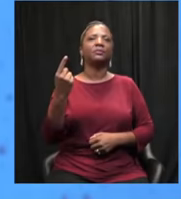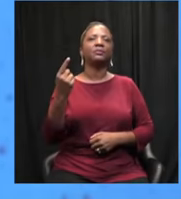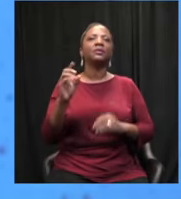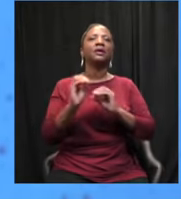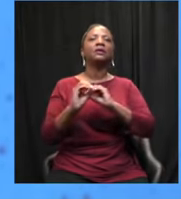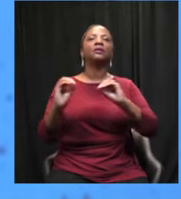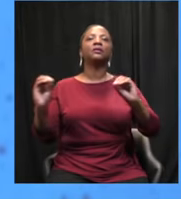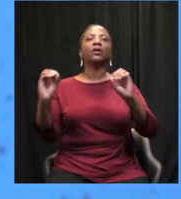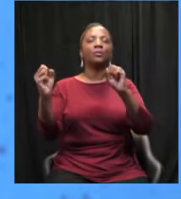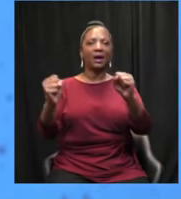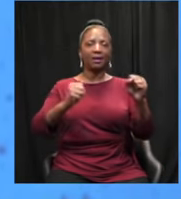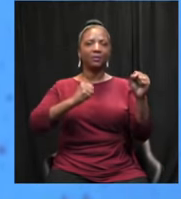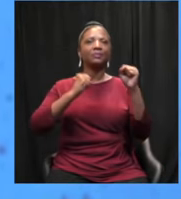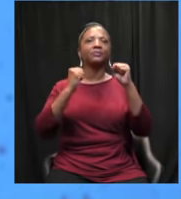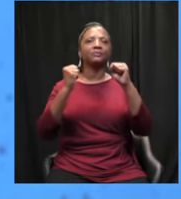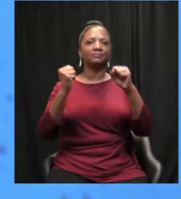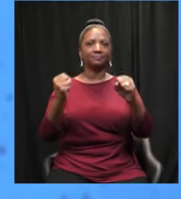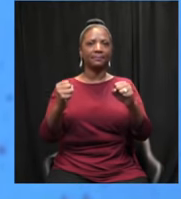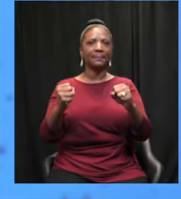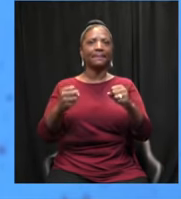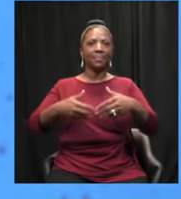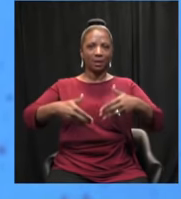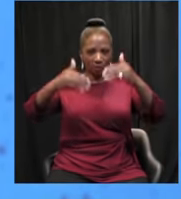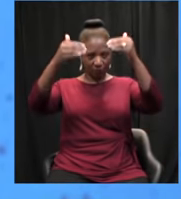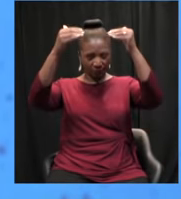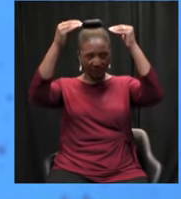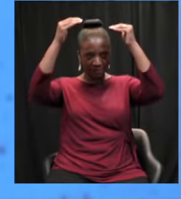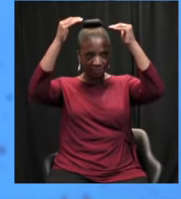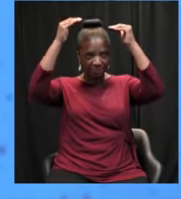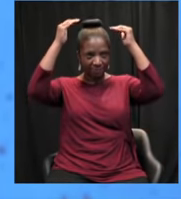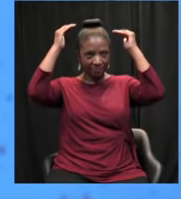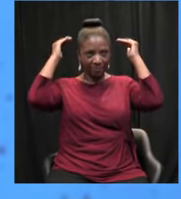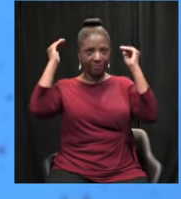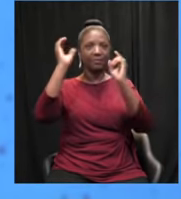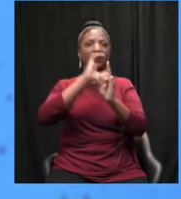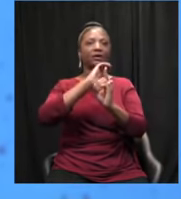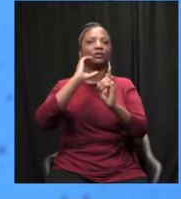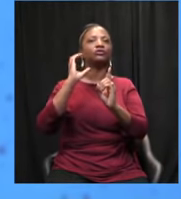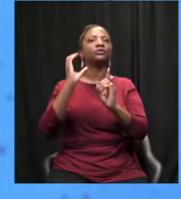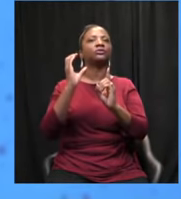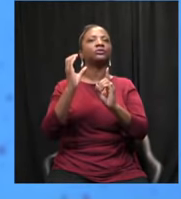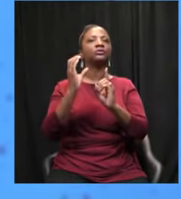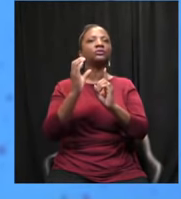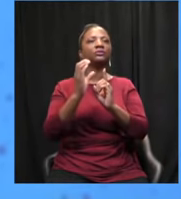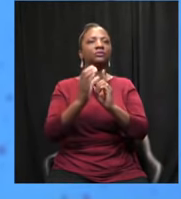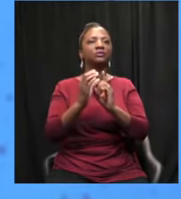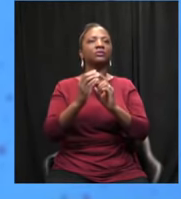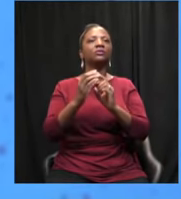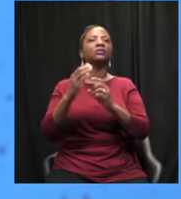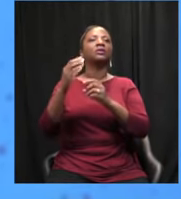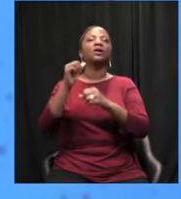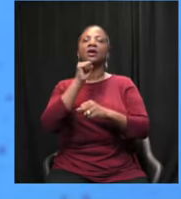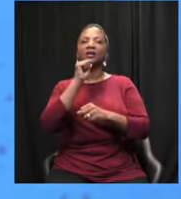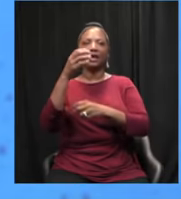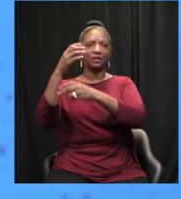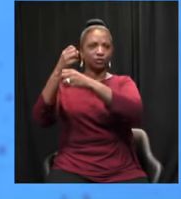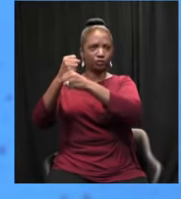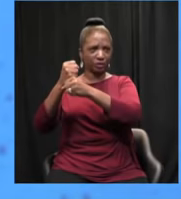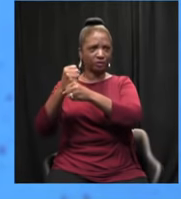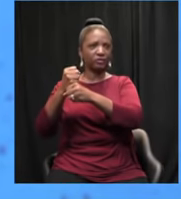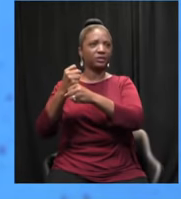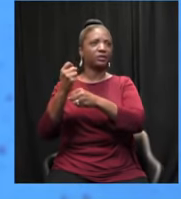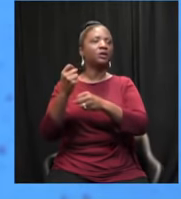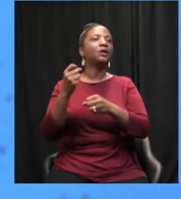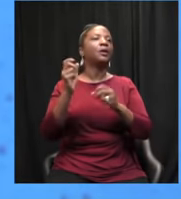that's overwhelmed by the world events and the news. You're not trusting someone that doesn't know where he's going. No, no,